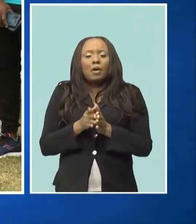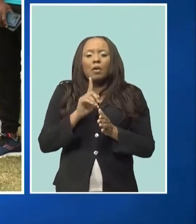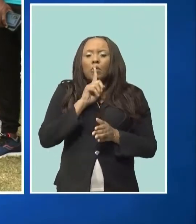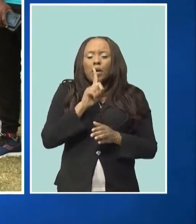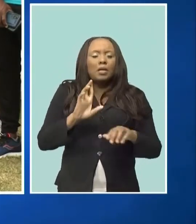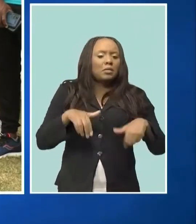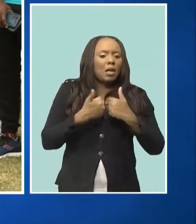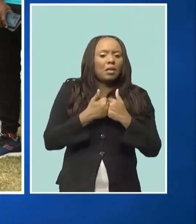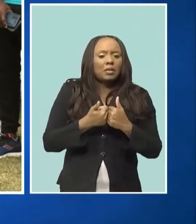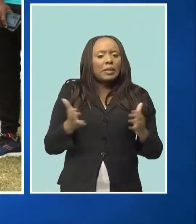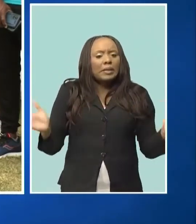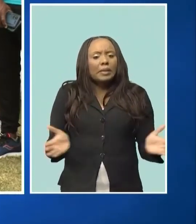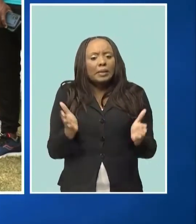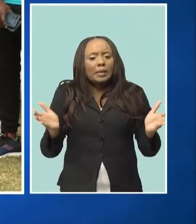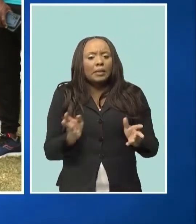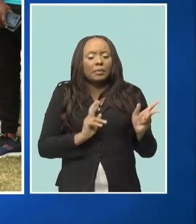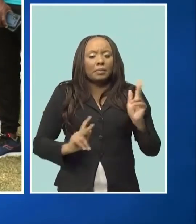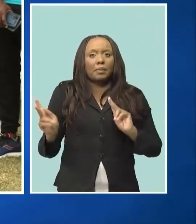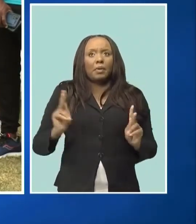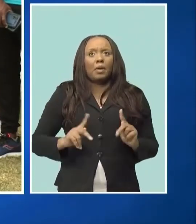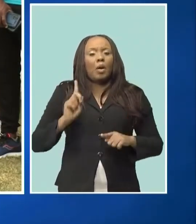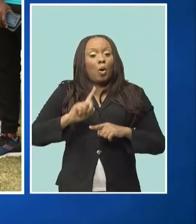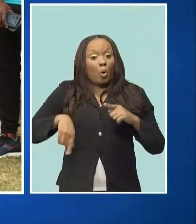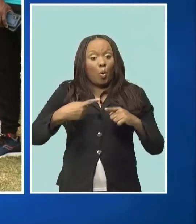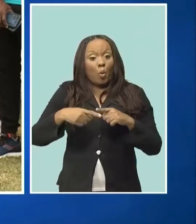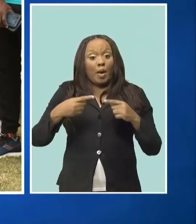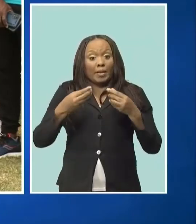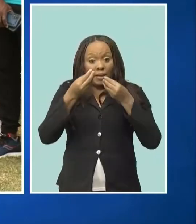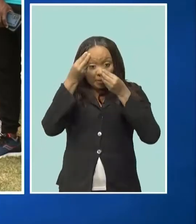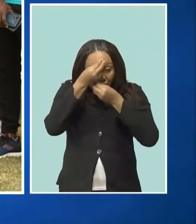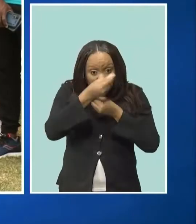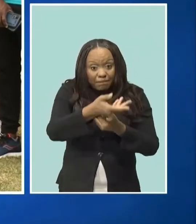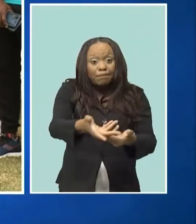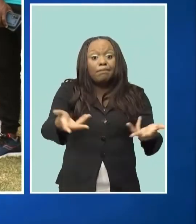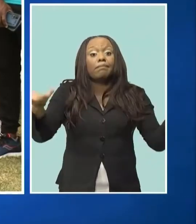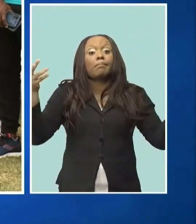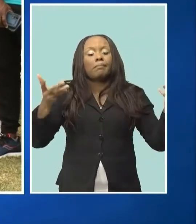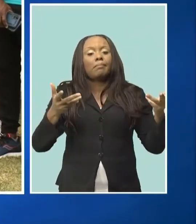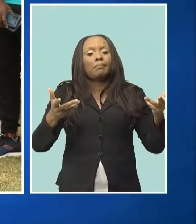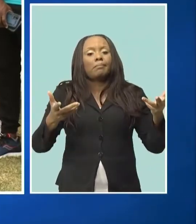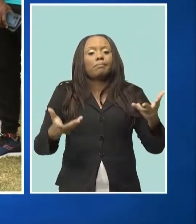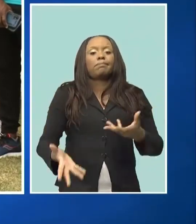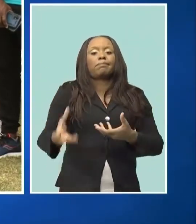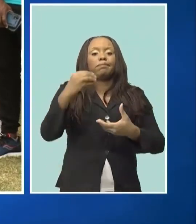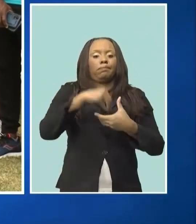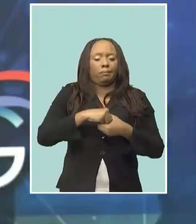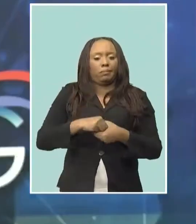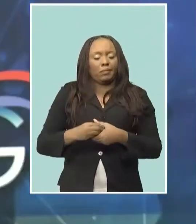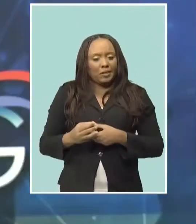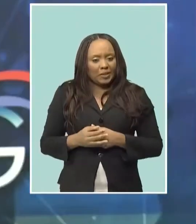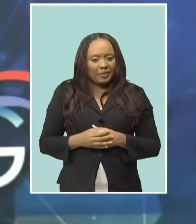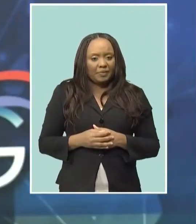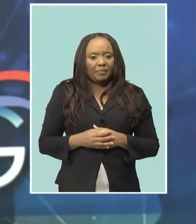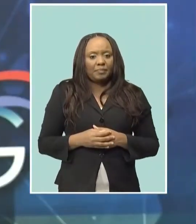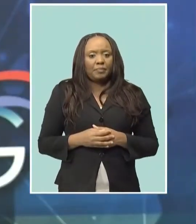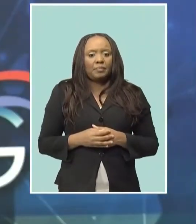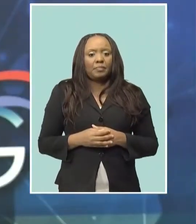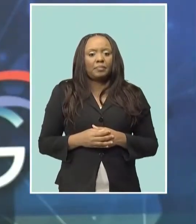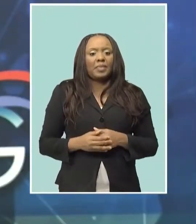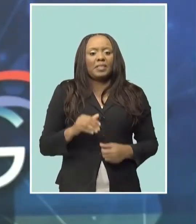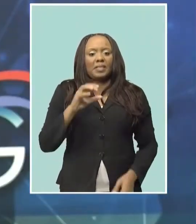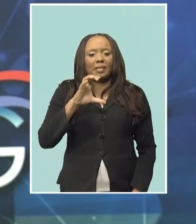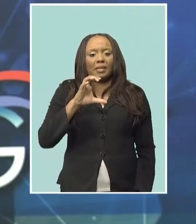and we're encouraging everyone, once the information is disseminated widely, to get on board and to participate. Meanwhile,